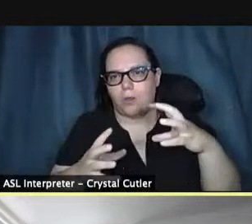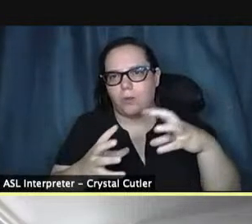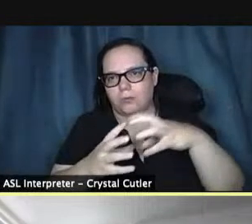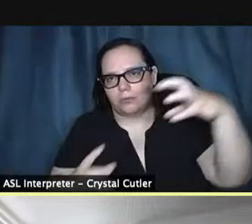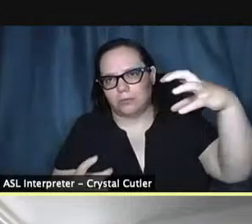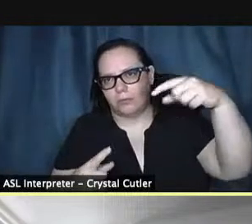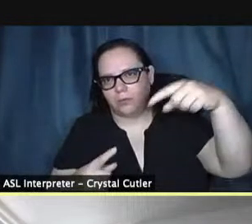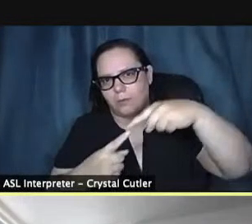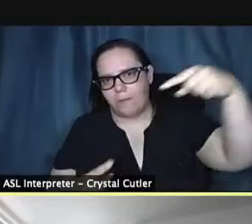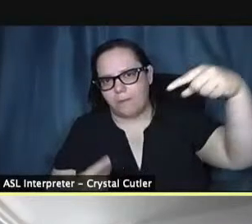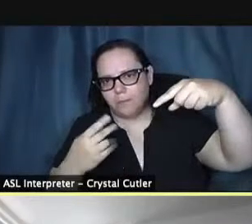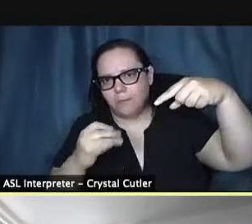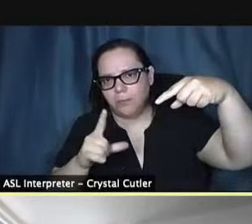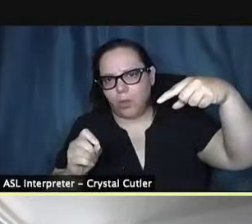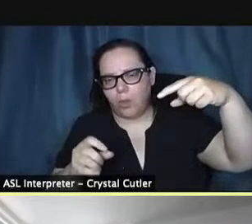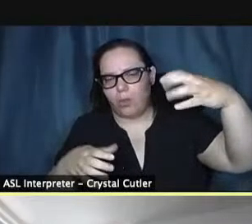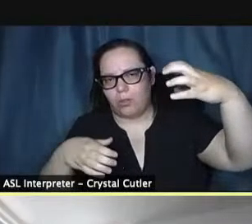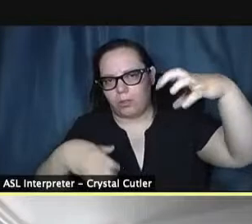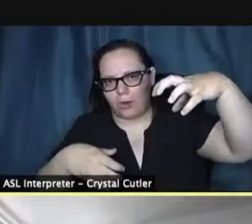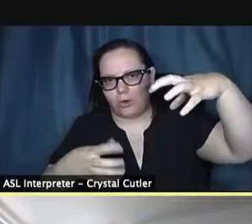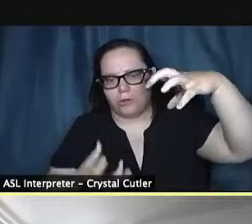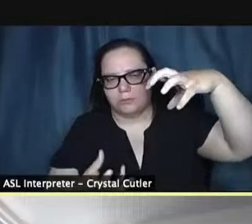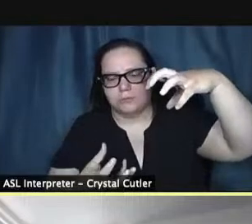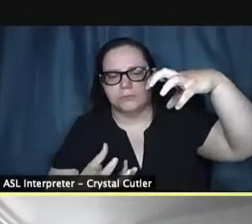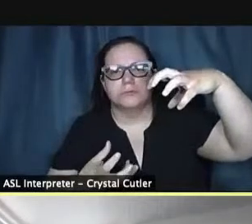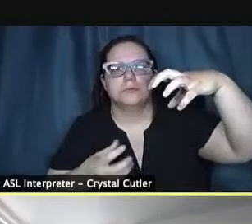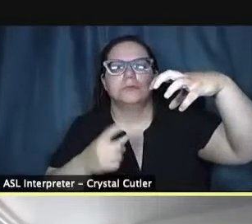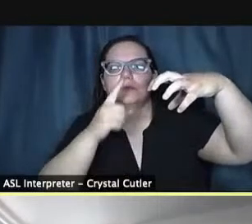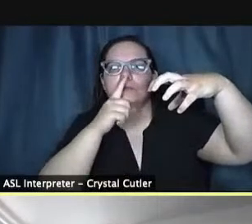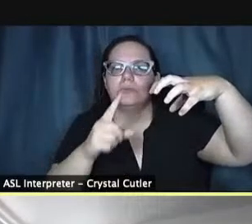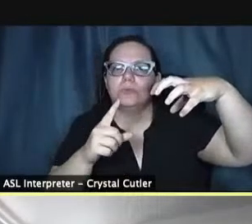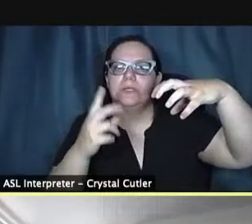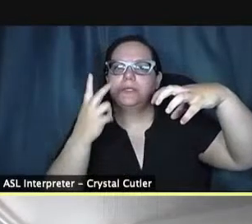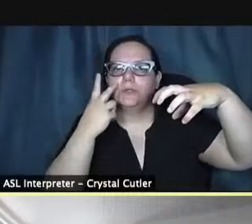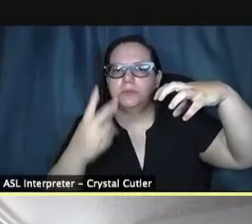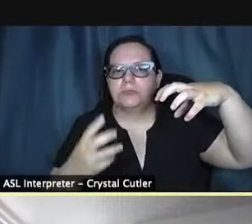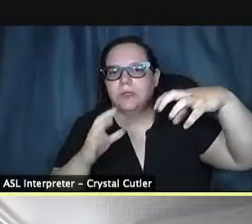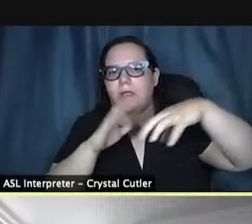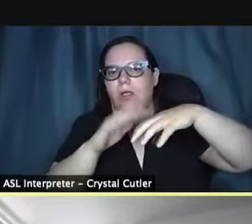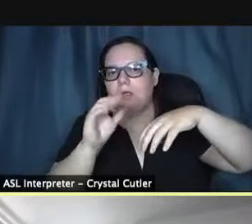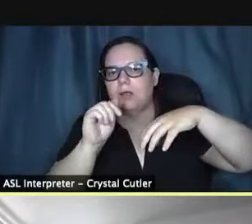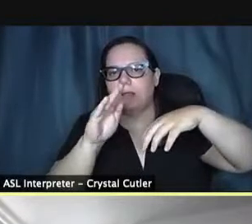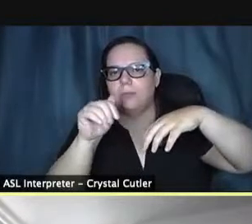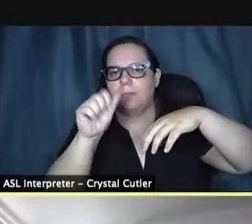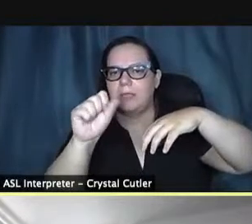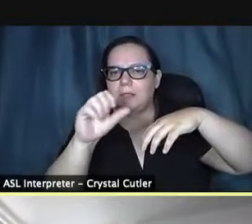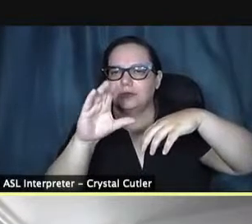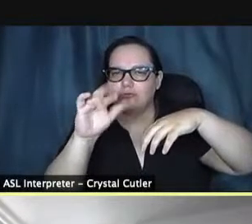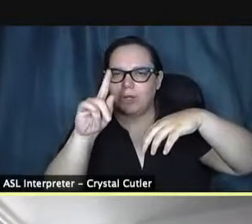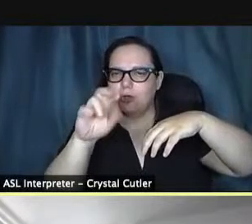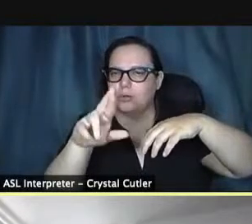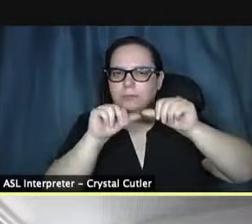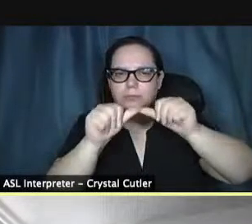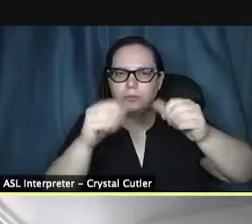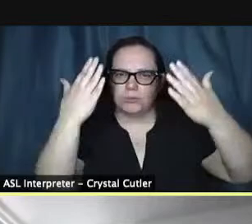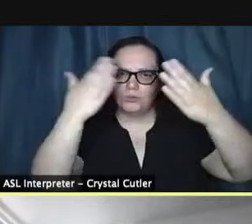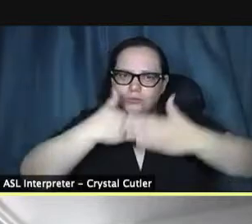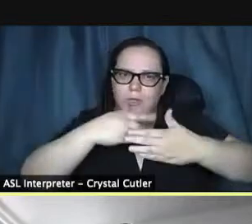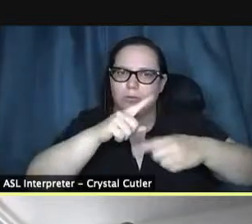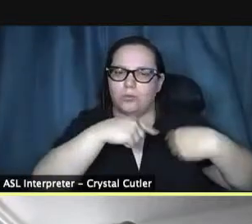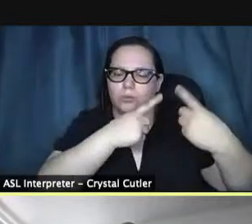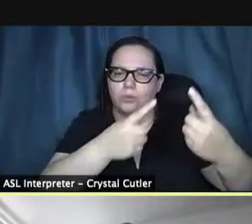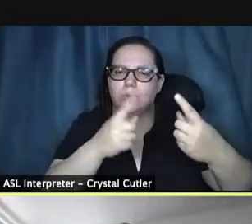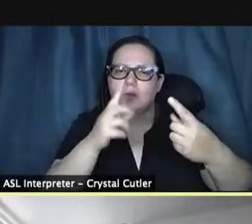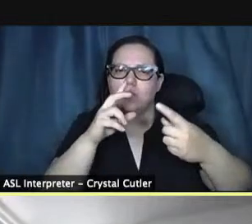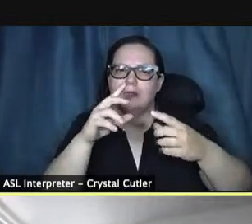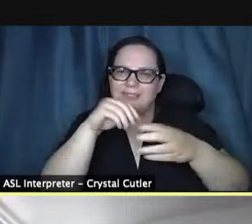our 2 footprint sizes superimposed on Cabeus crater. Within those footprints, we'll be getting at where is there water